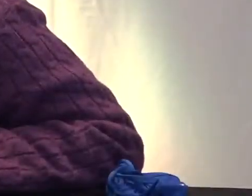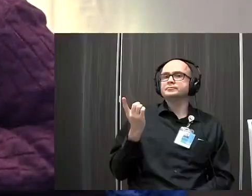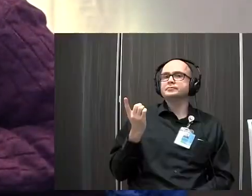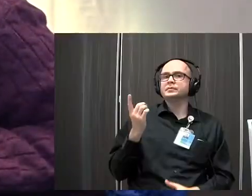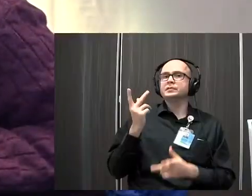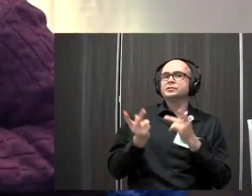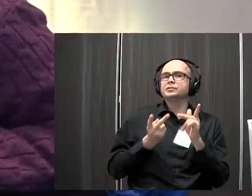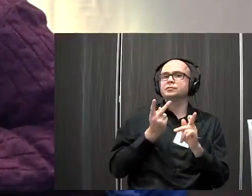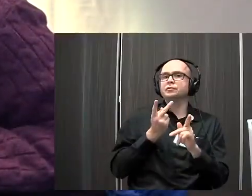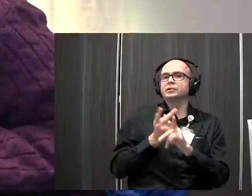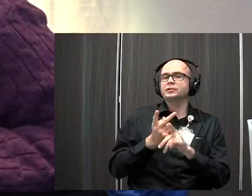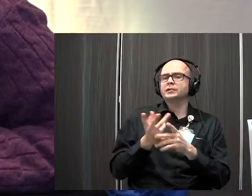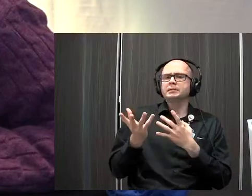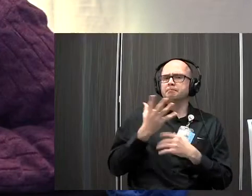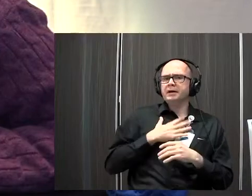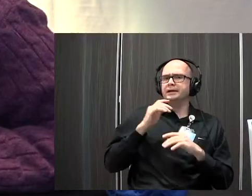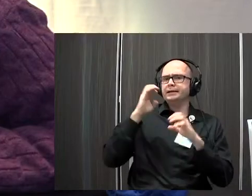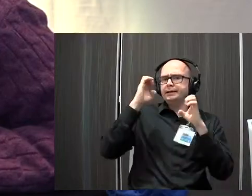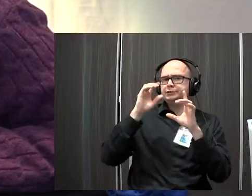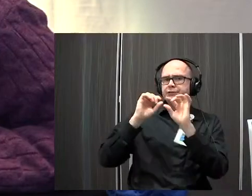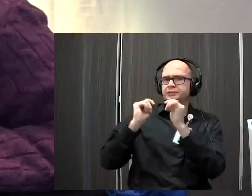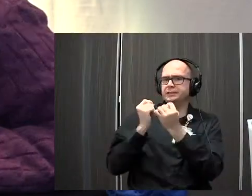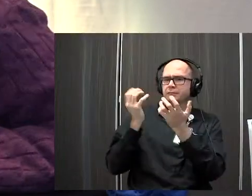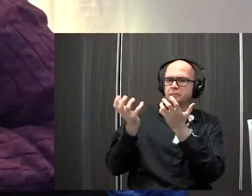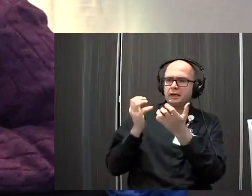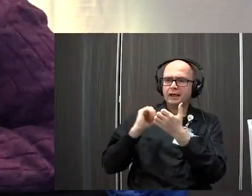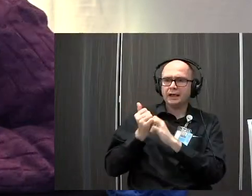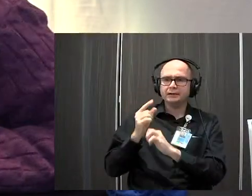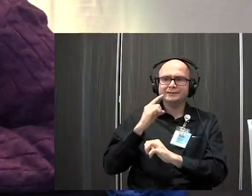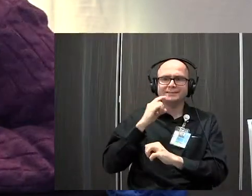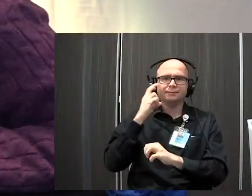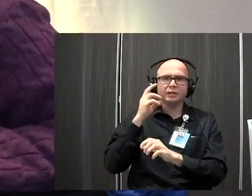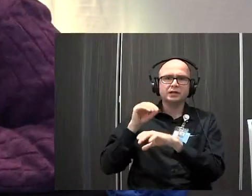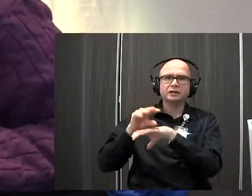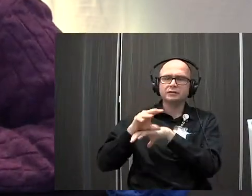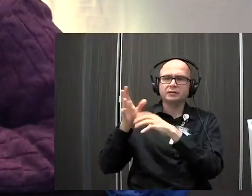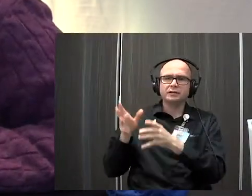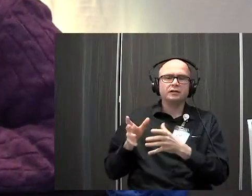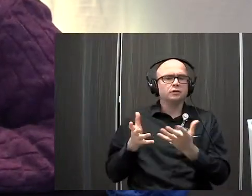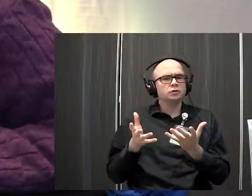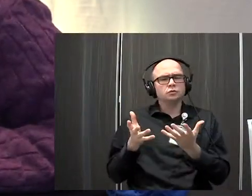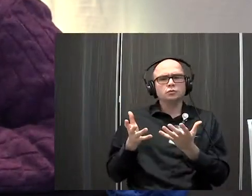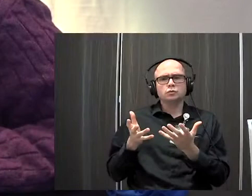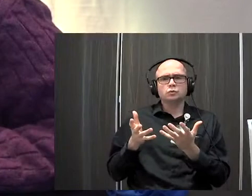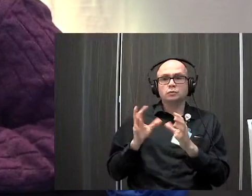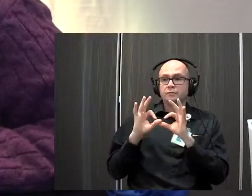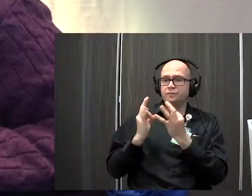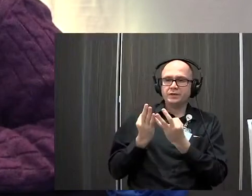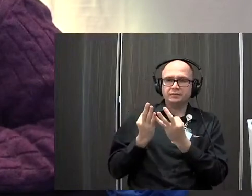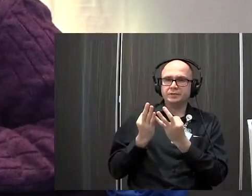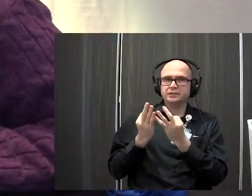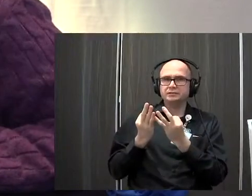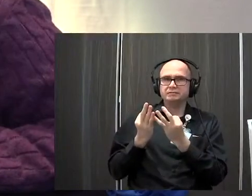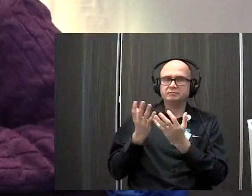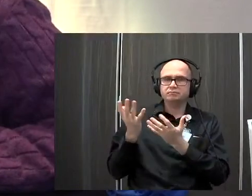my education team of how to use an intervener or deafblind consultant? So what would a family kind of member be